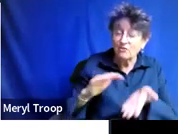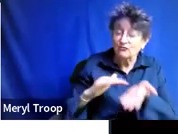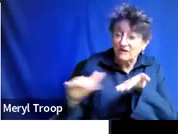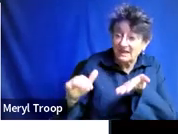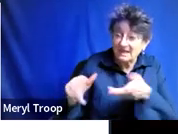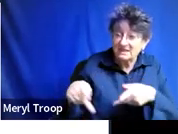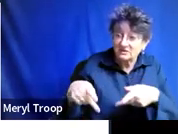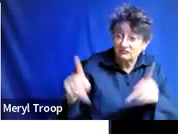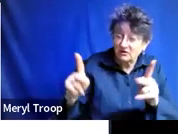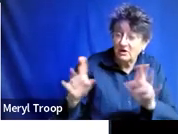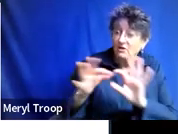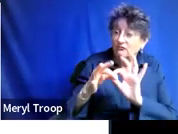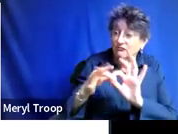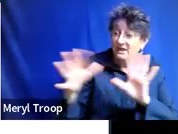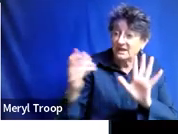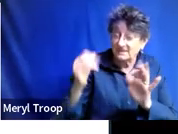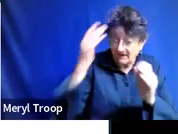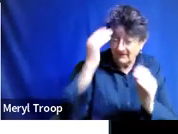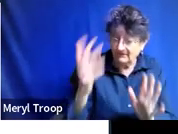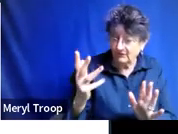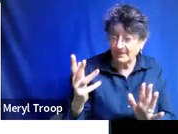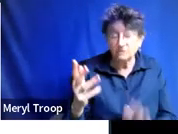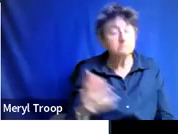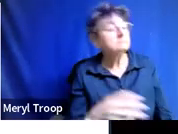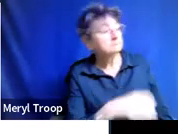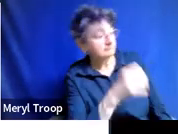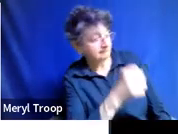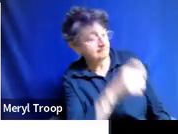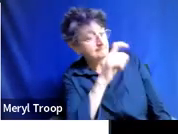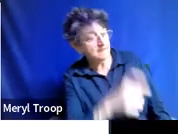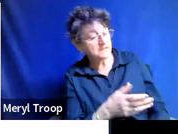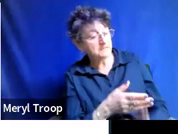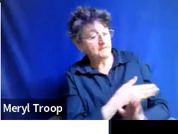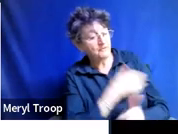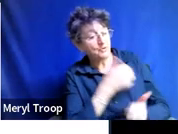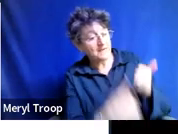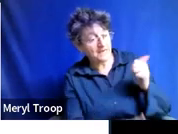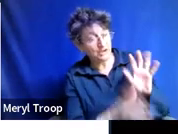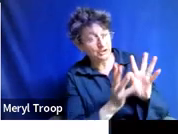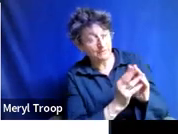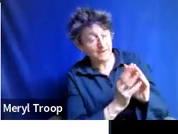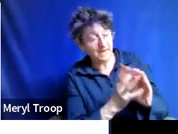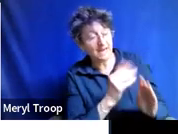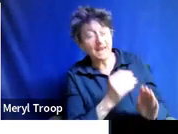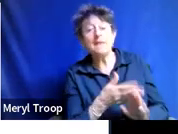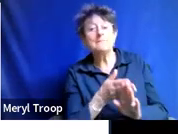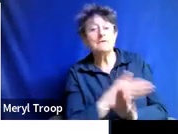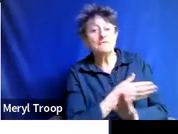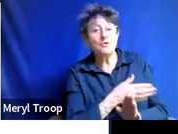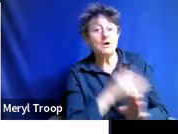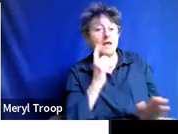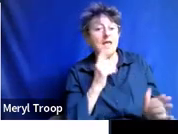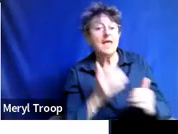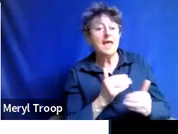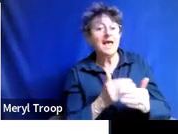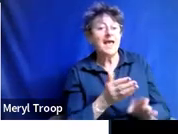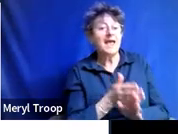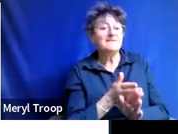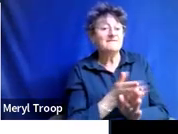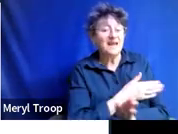It must be for before every meeting and before the advance written notice for every meeting. And that's